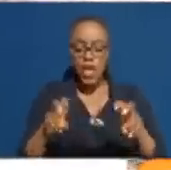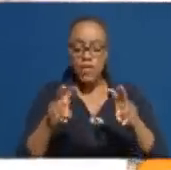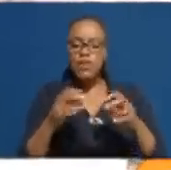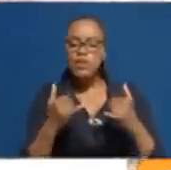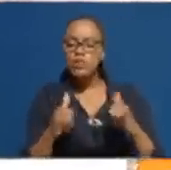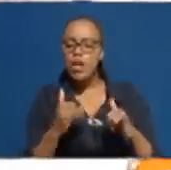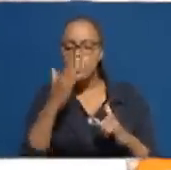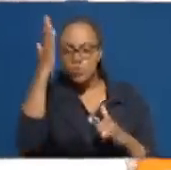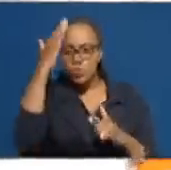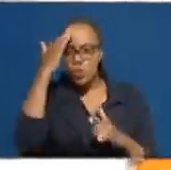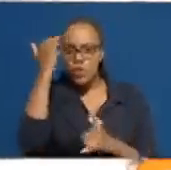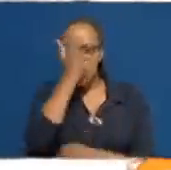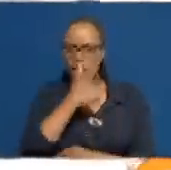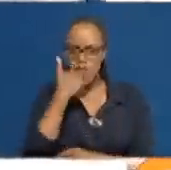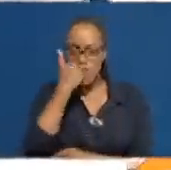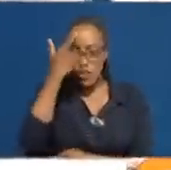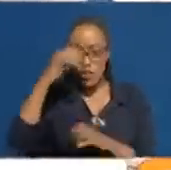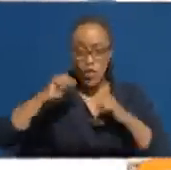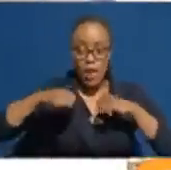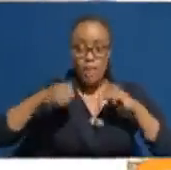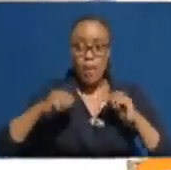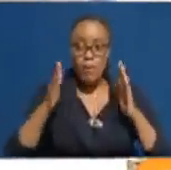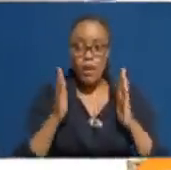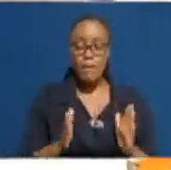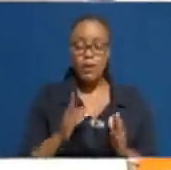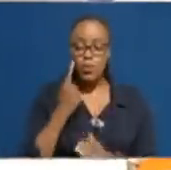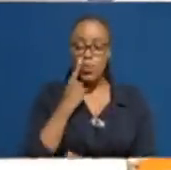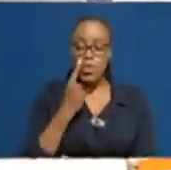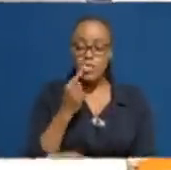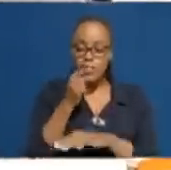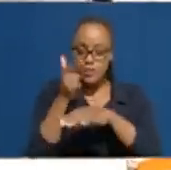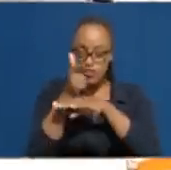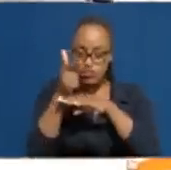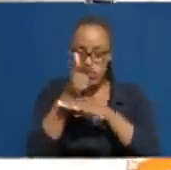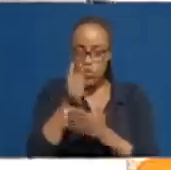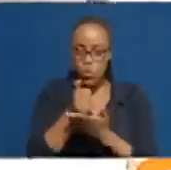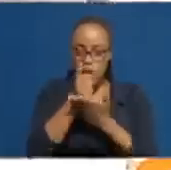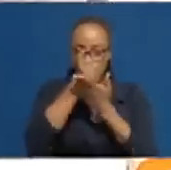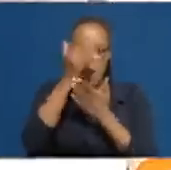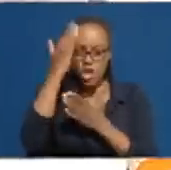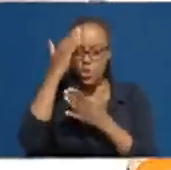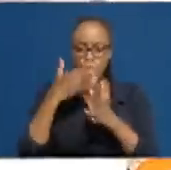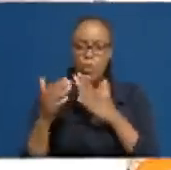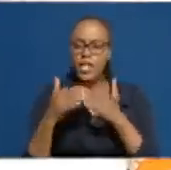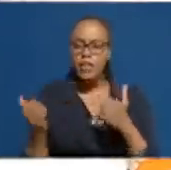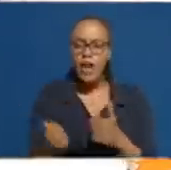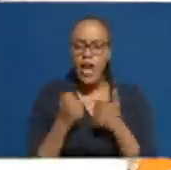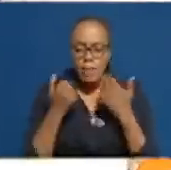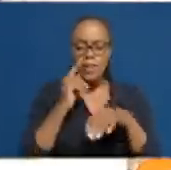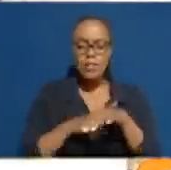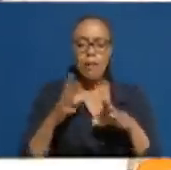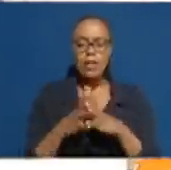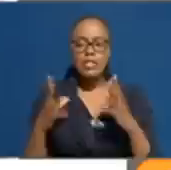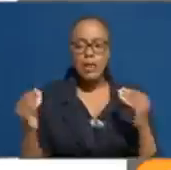seeking to establish the identity of the boda-boda operator seen on the footage to help in unraveling the mystery behind the